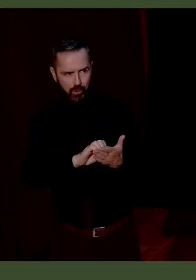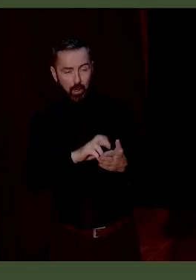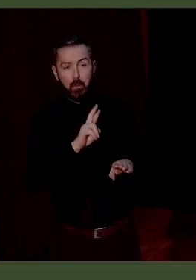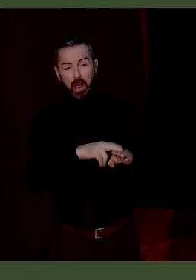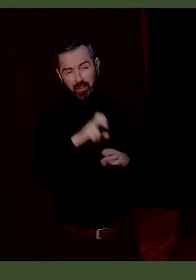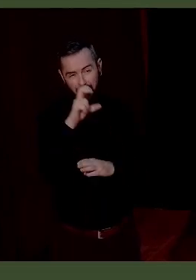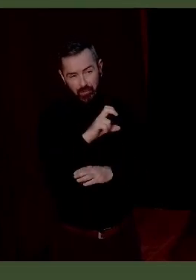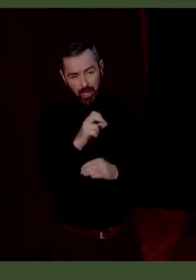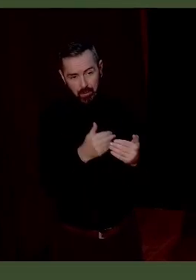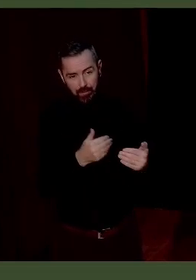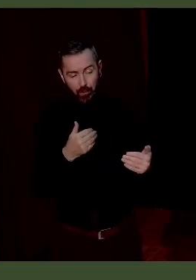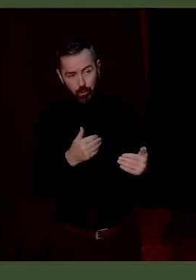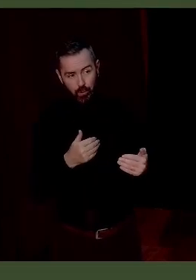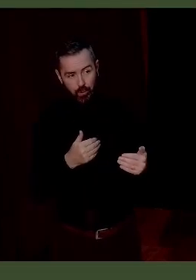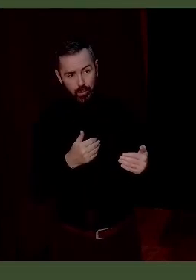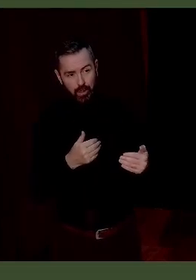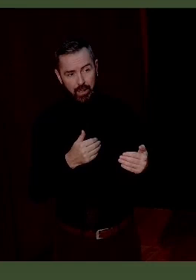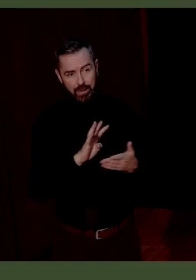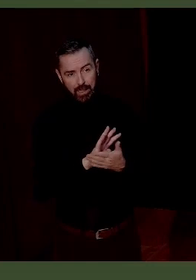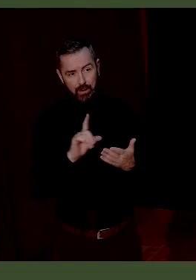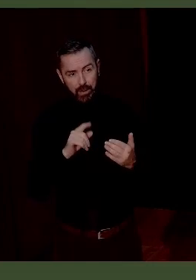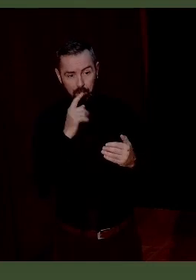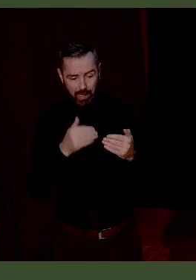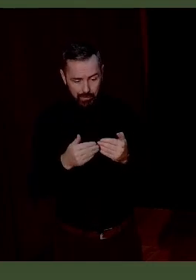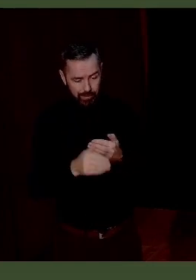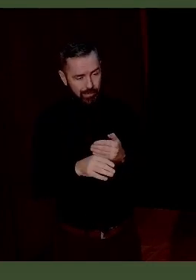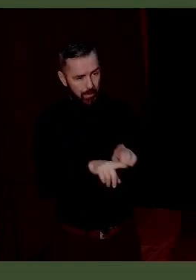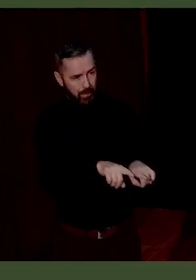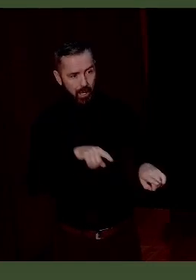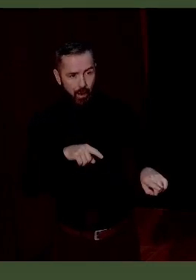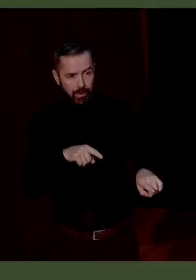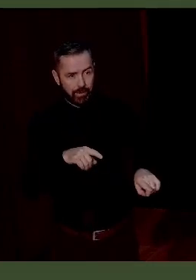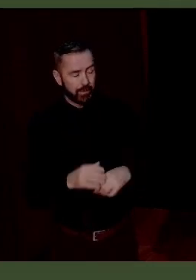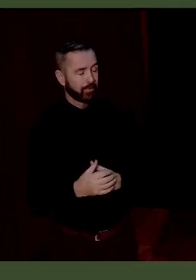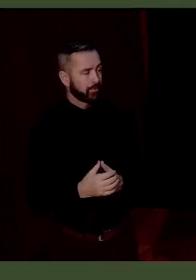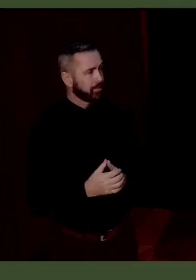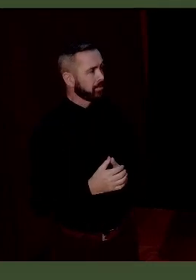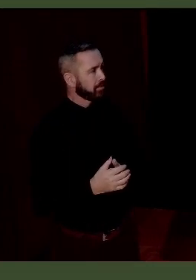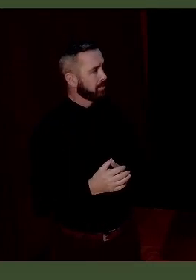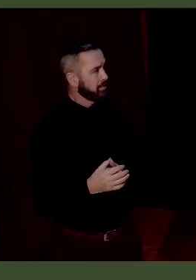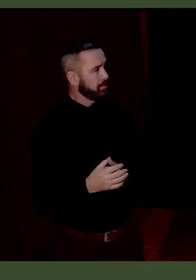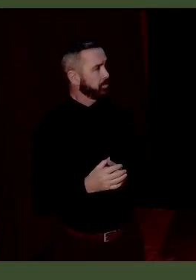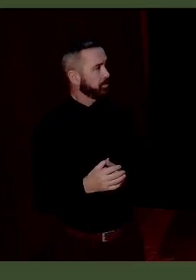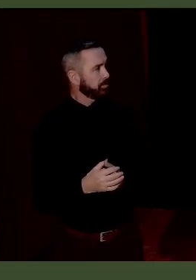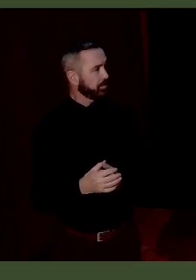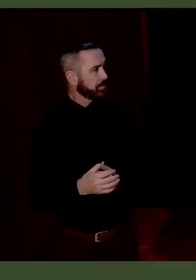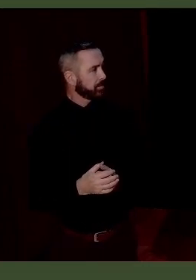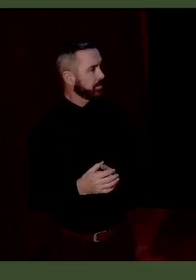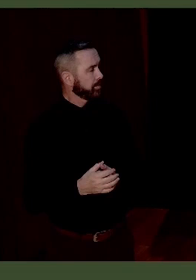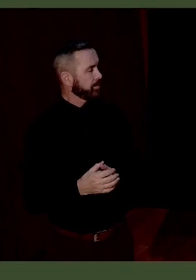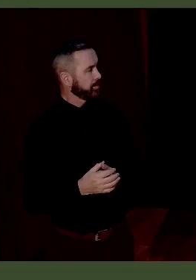than France and places like that in the 1920s, it's way behind them. And Italy was way behind them in the 1950s. You